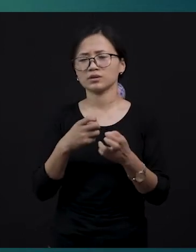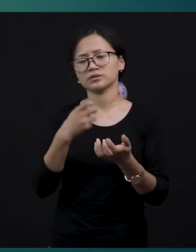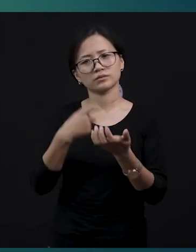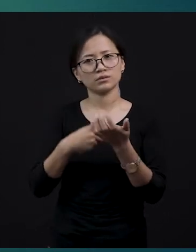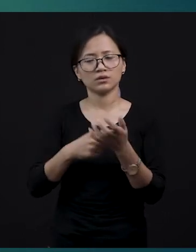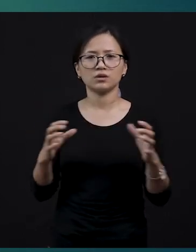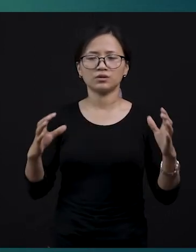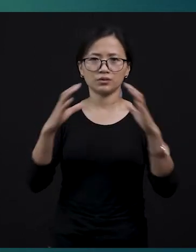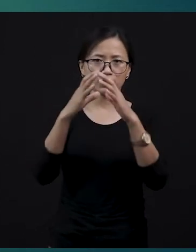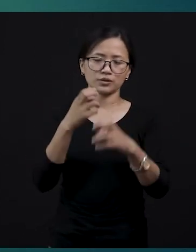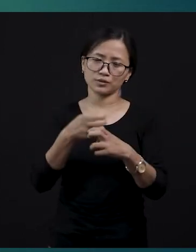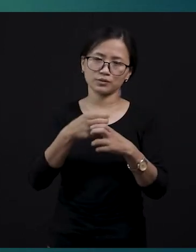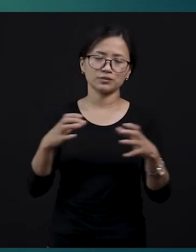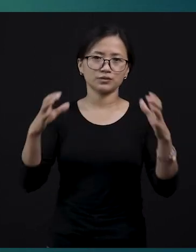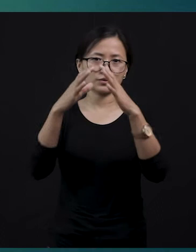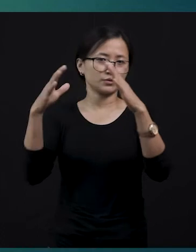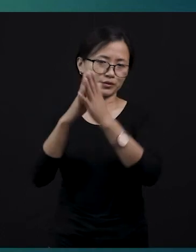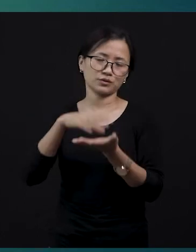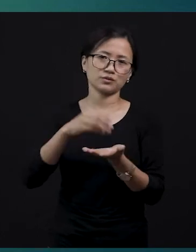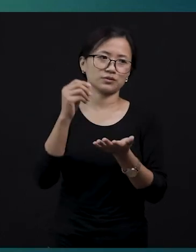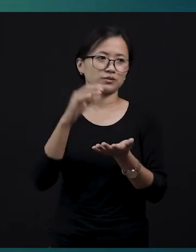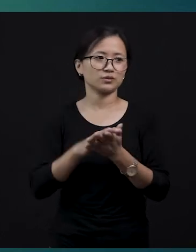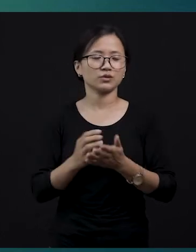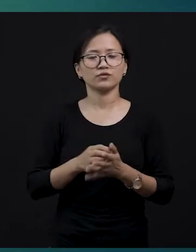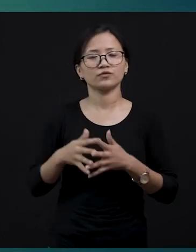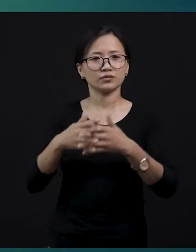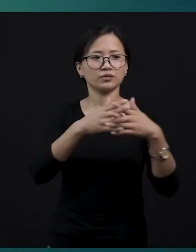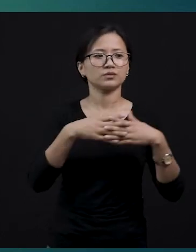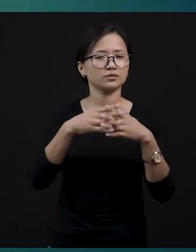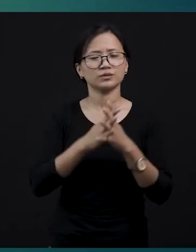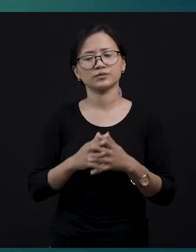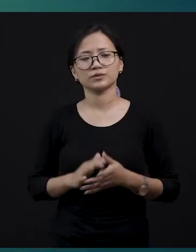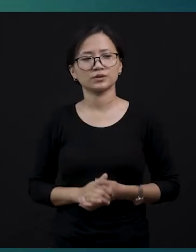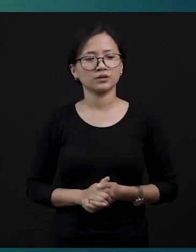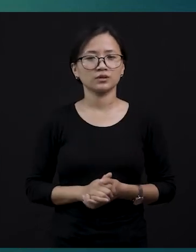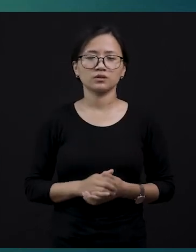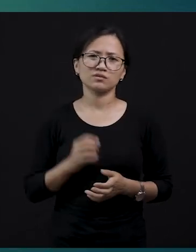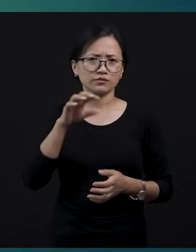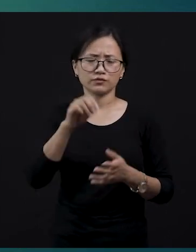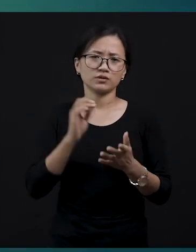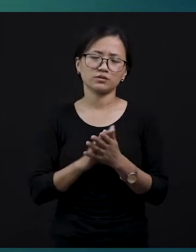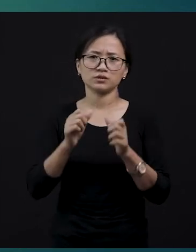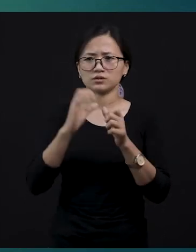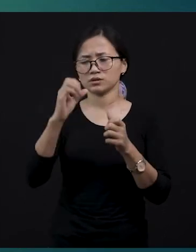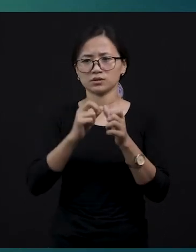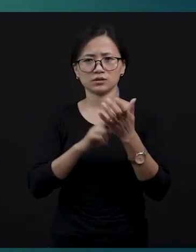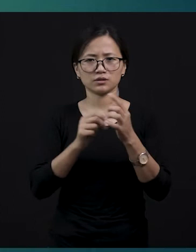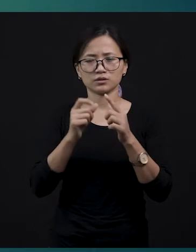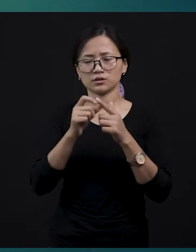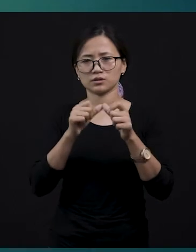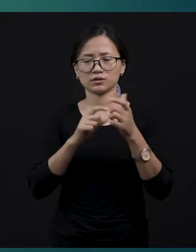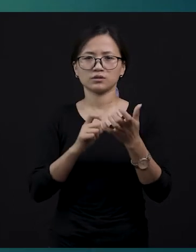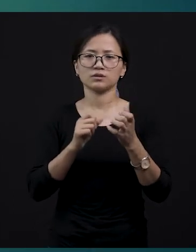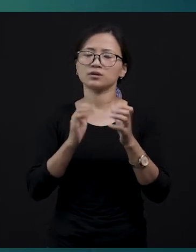of America, it is not only found there, it is found even in Argentina, okay? It is found even in Canada or some other